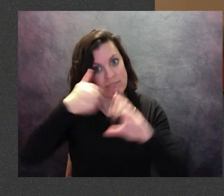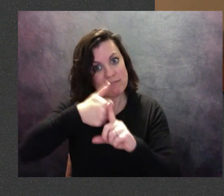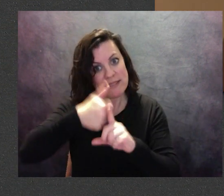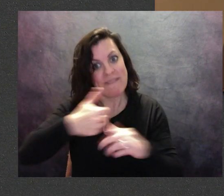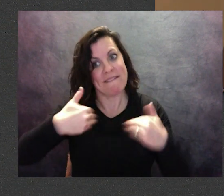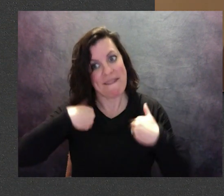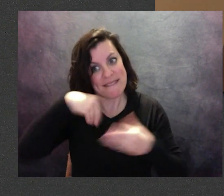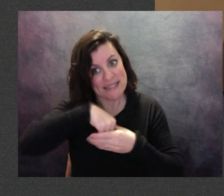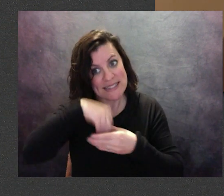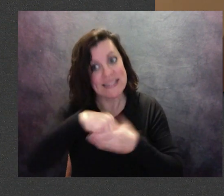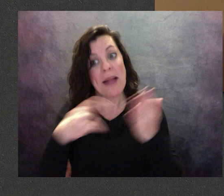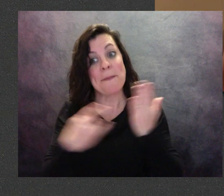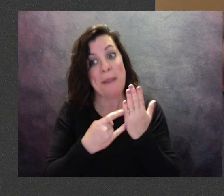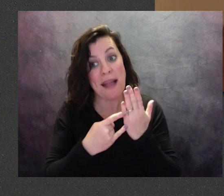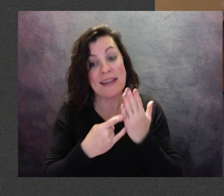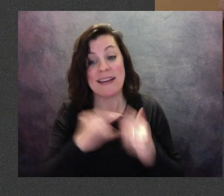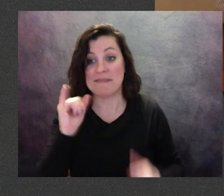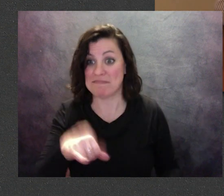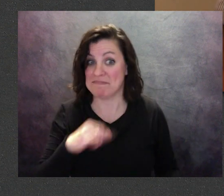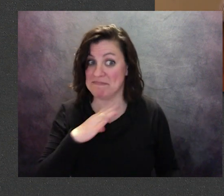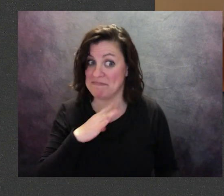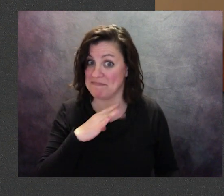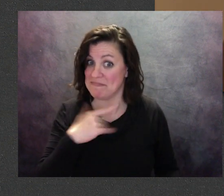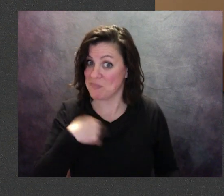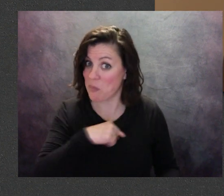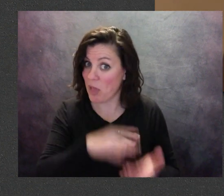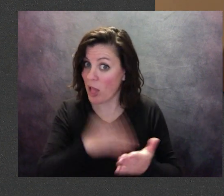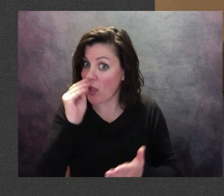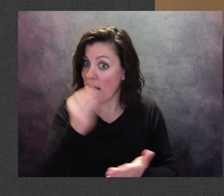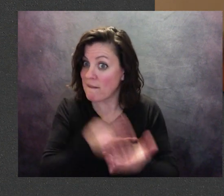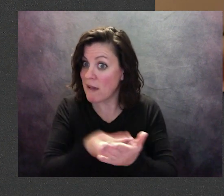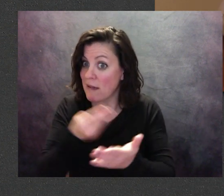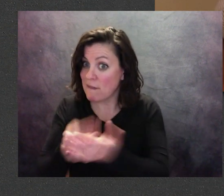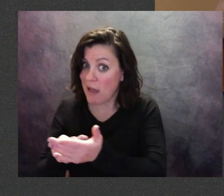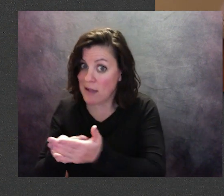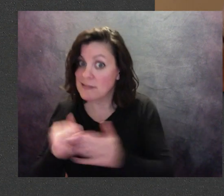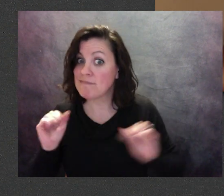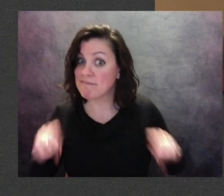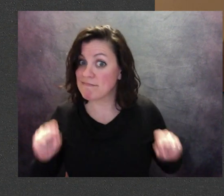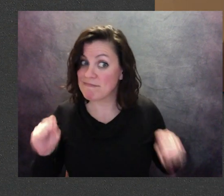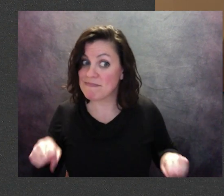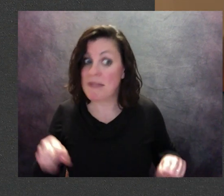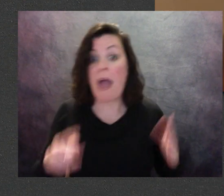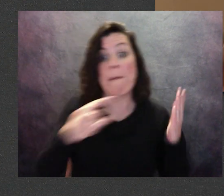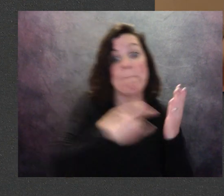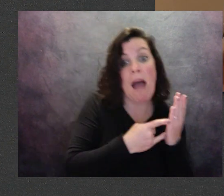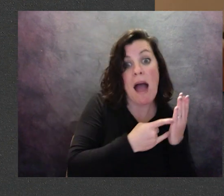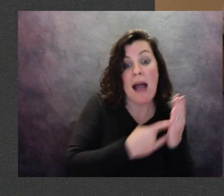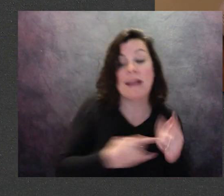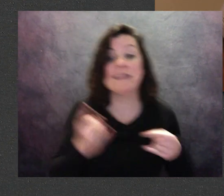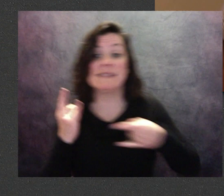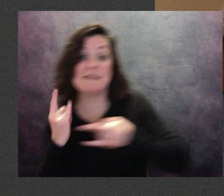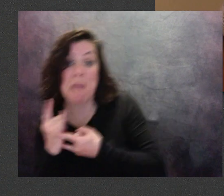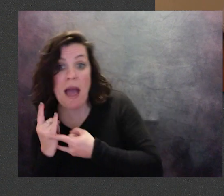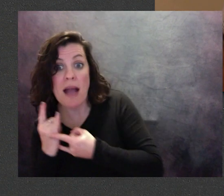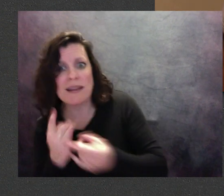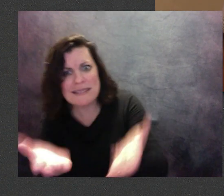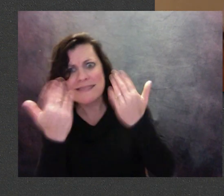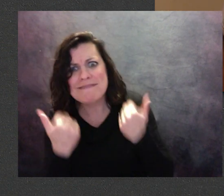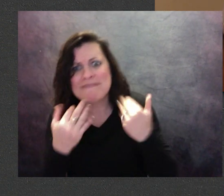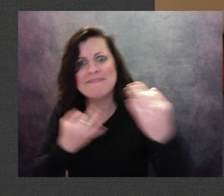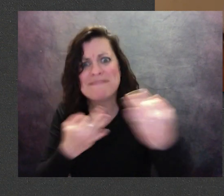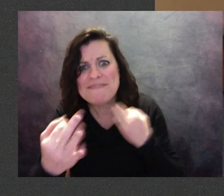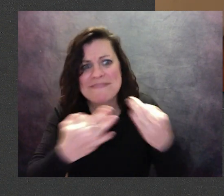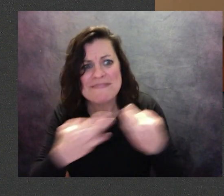coolest? Another fact about magnets. Let's find out more. Magnets, magnets, tell me all